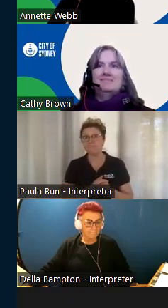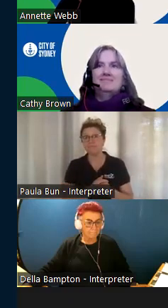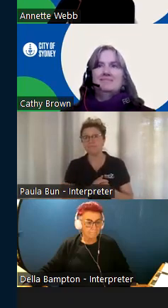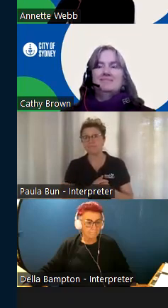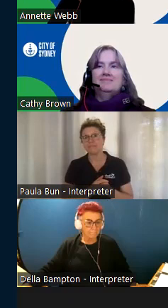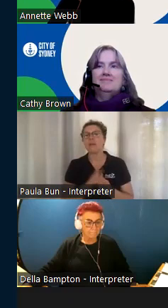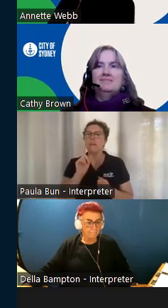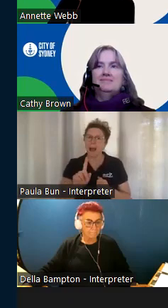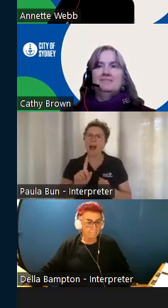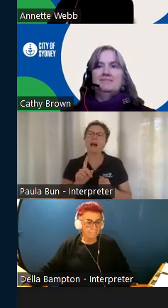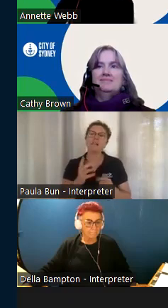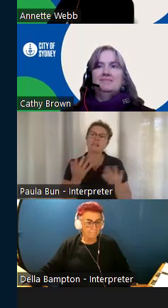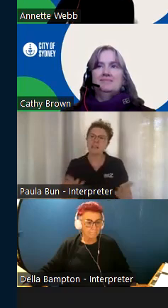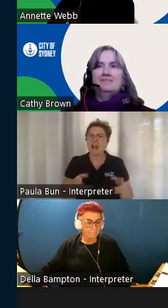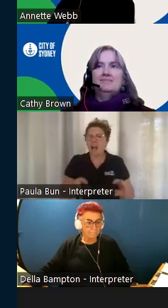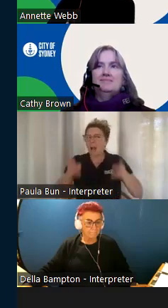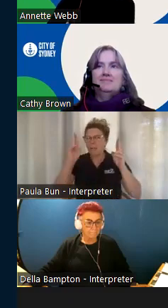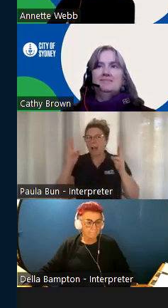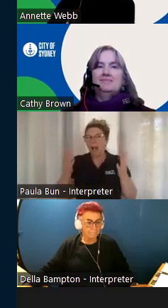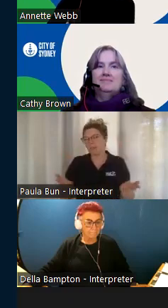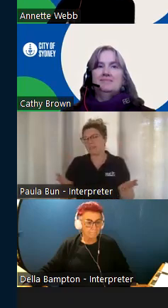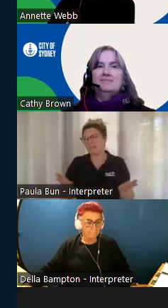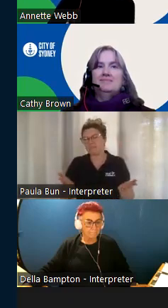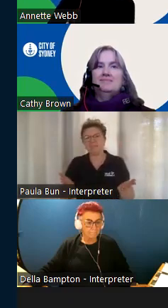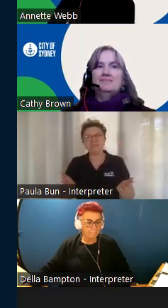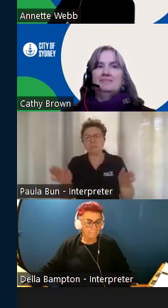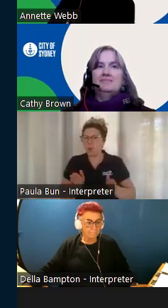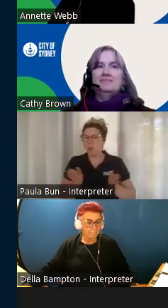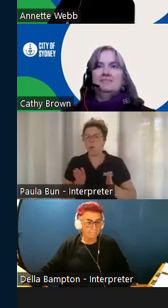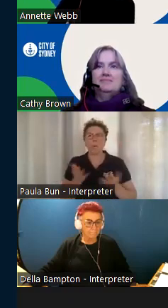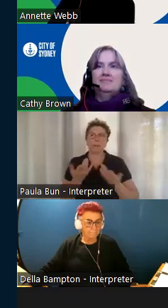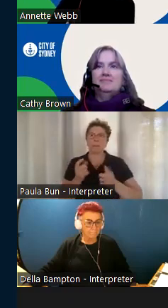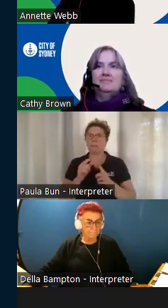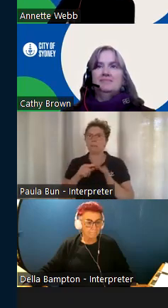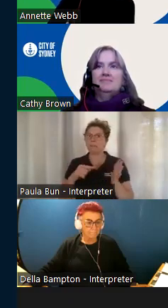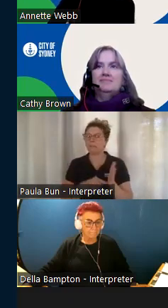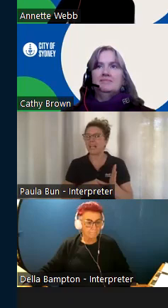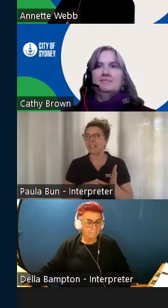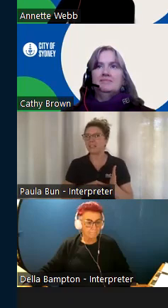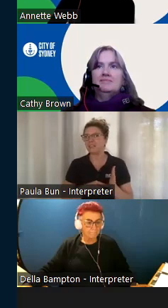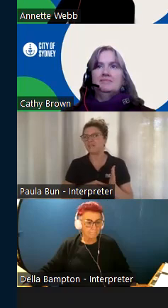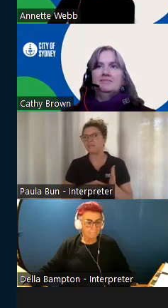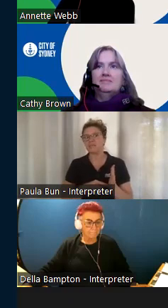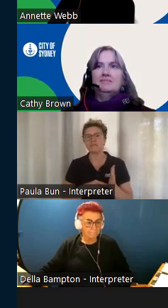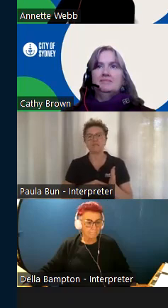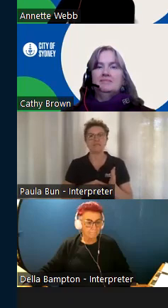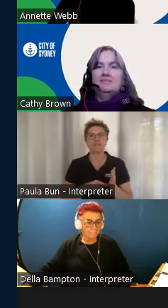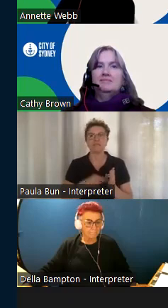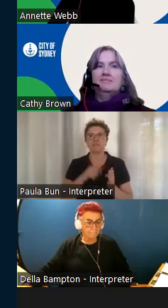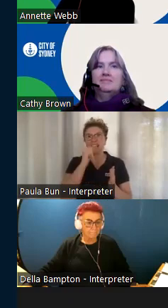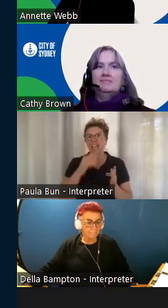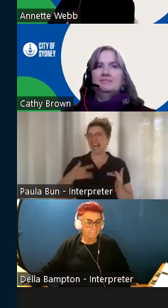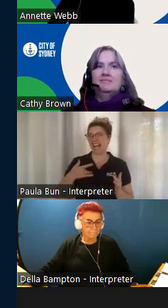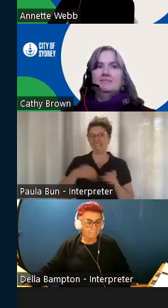Noting, of course, that it's an apartment. So as long as the pet is, it's an okay environment,